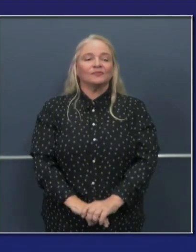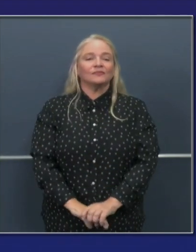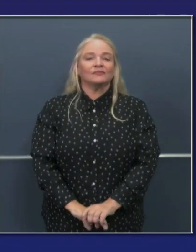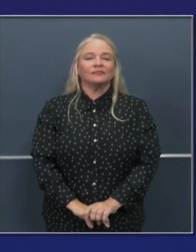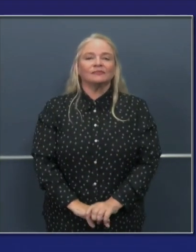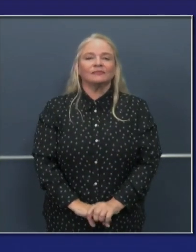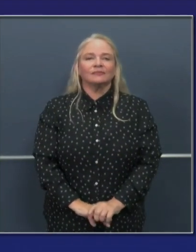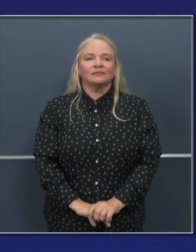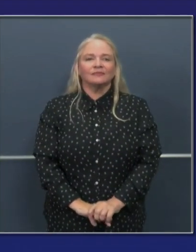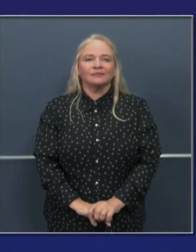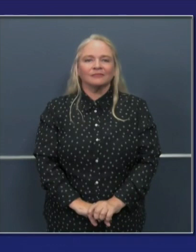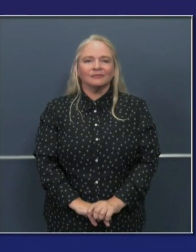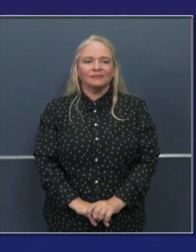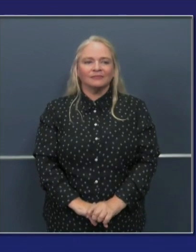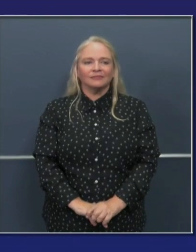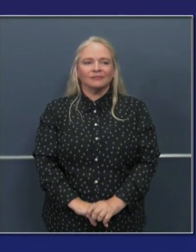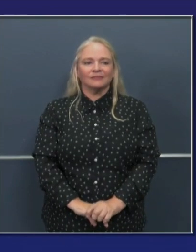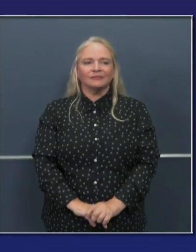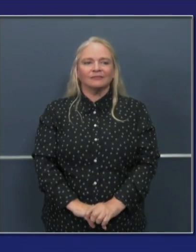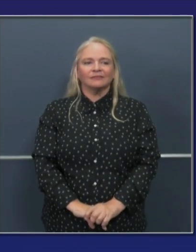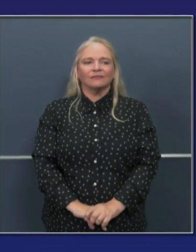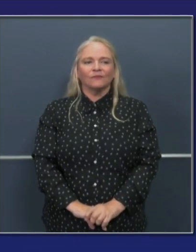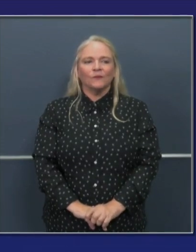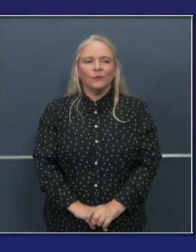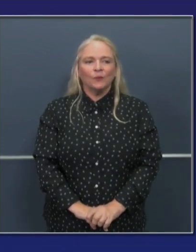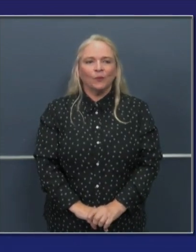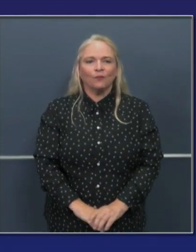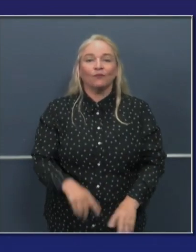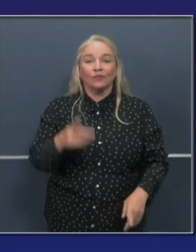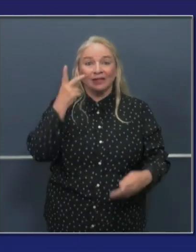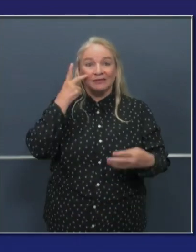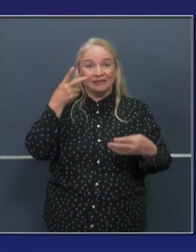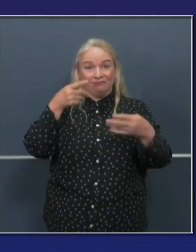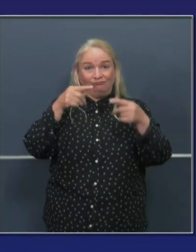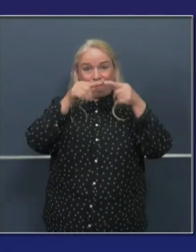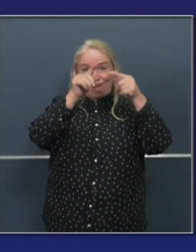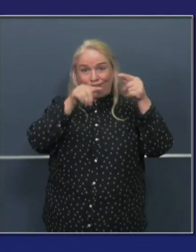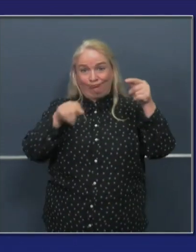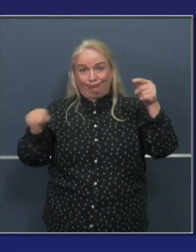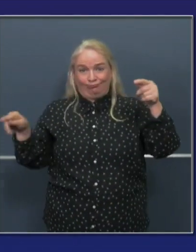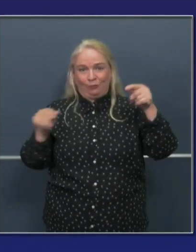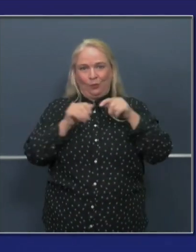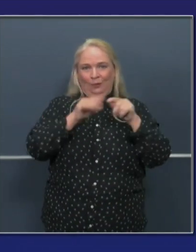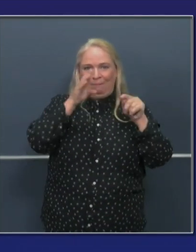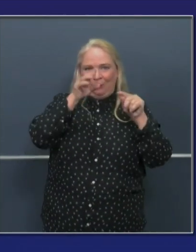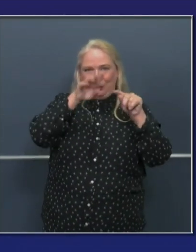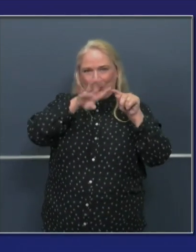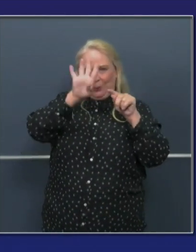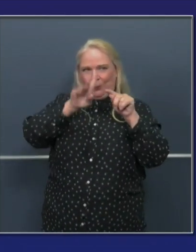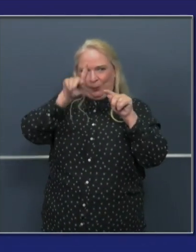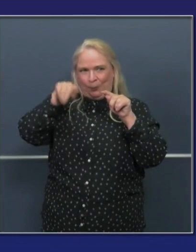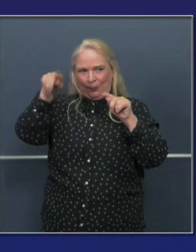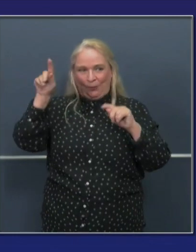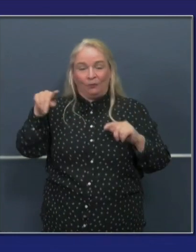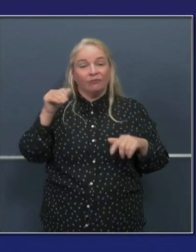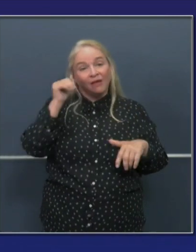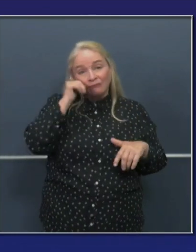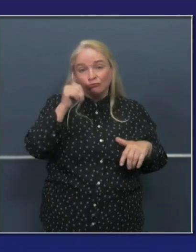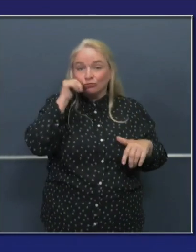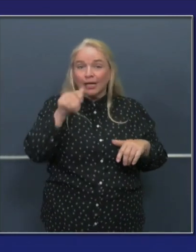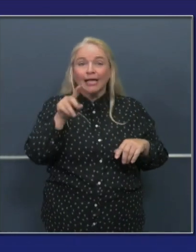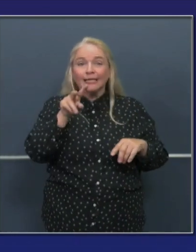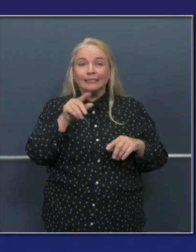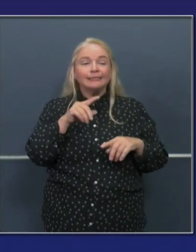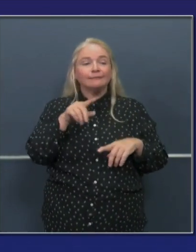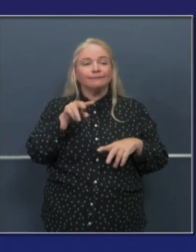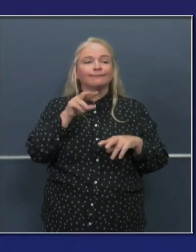8,116. Let's take a closer look at some of these numbers as we do on a daily basis. We are now averaging over